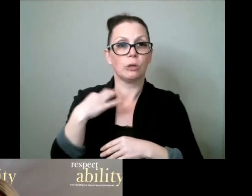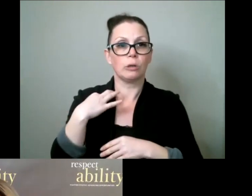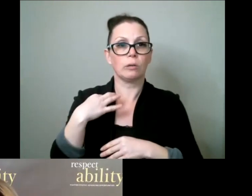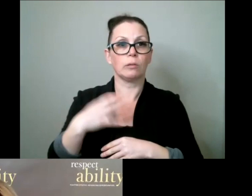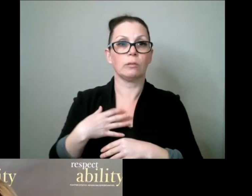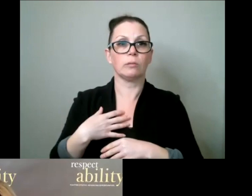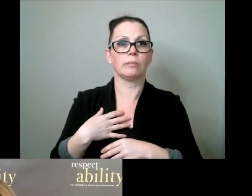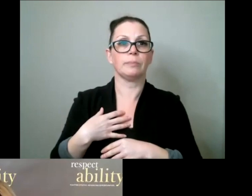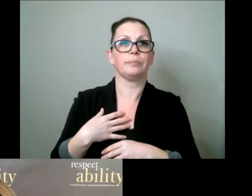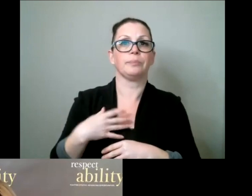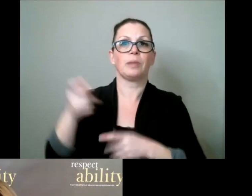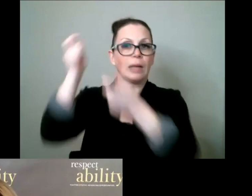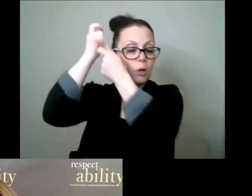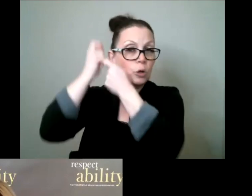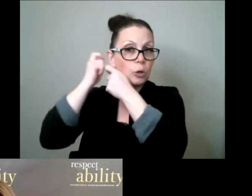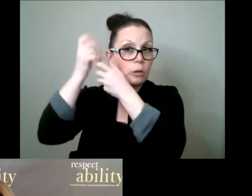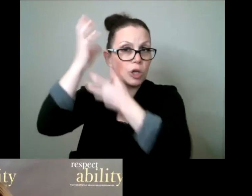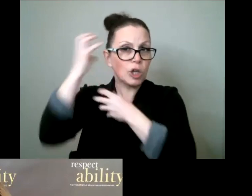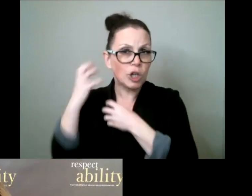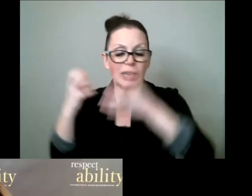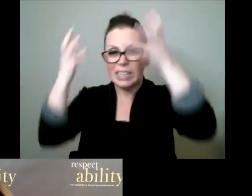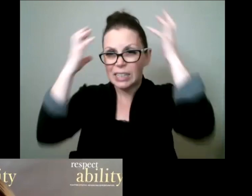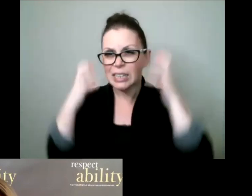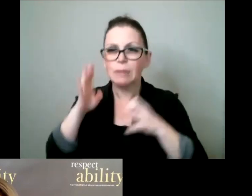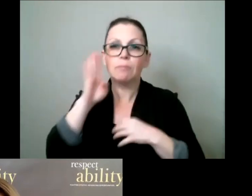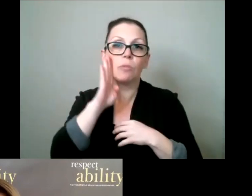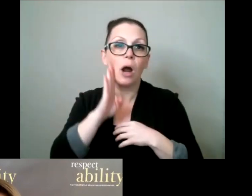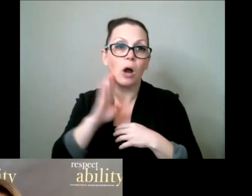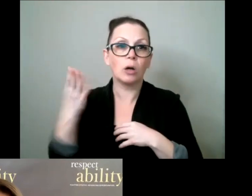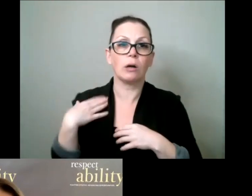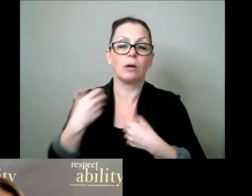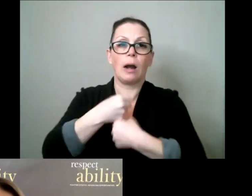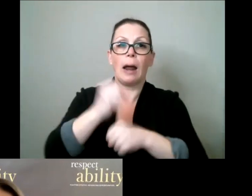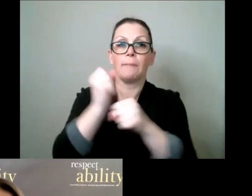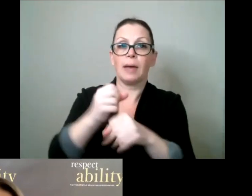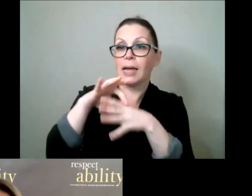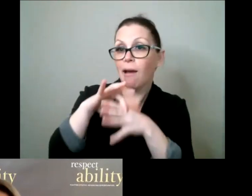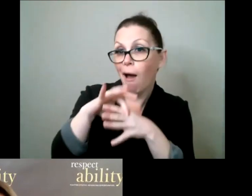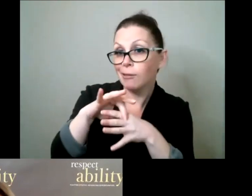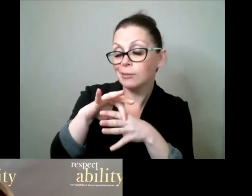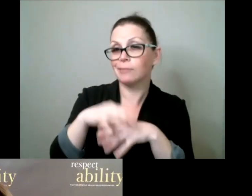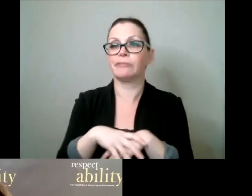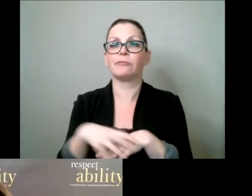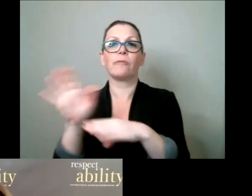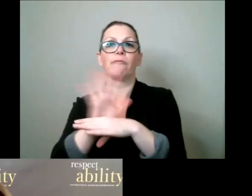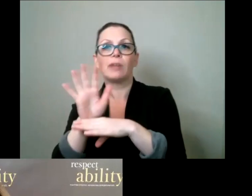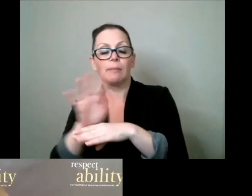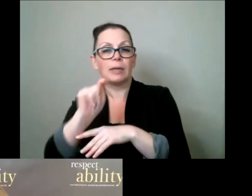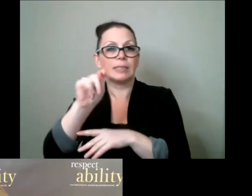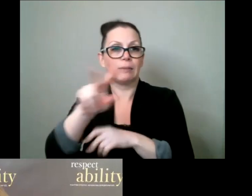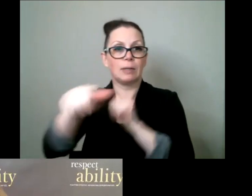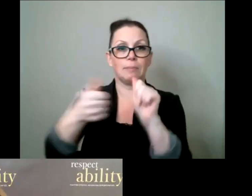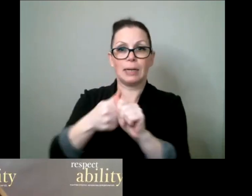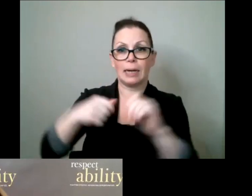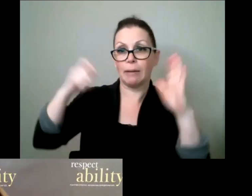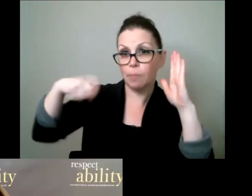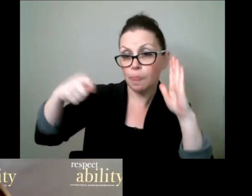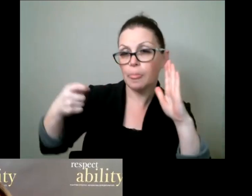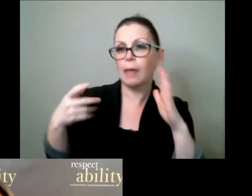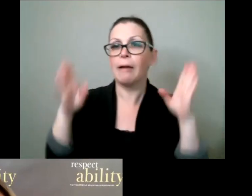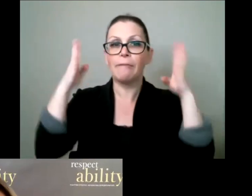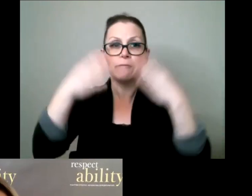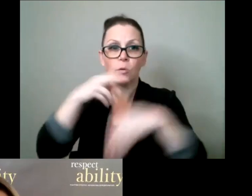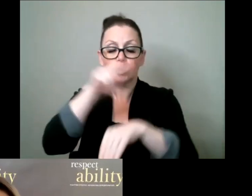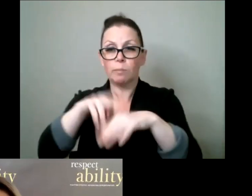curly, tightly wound brown hair. I create content for film and television behind the camera that focuses on normalizing